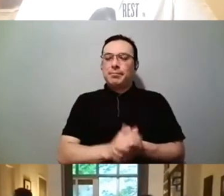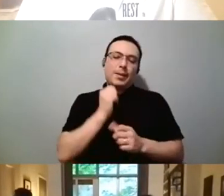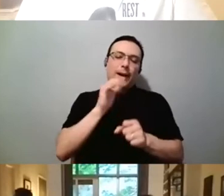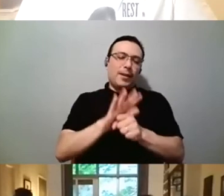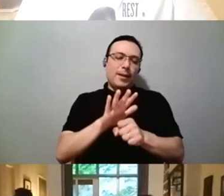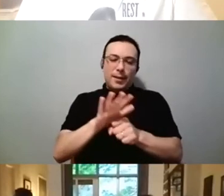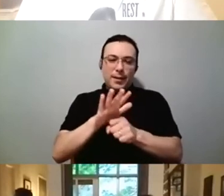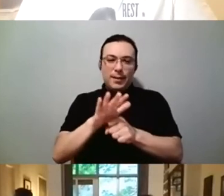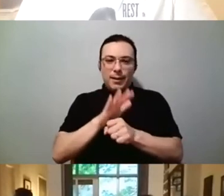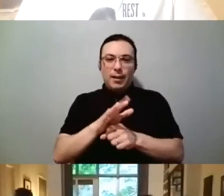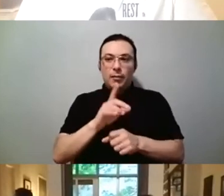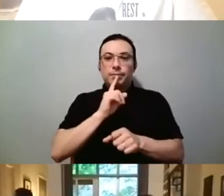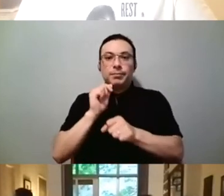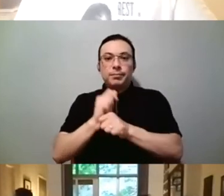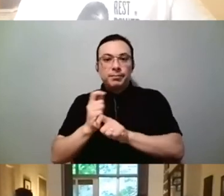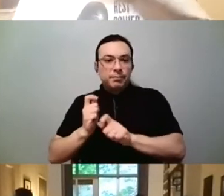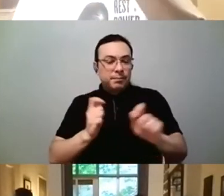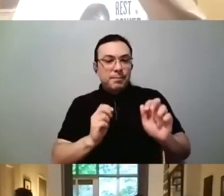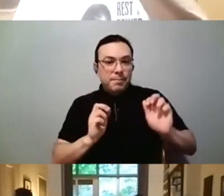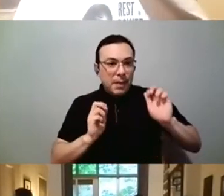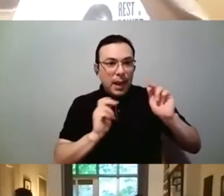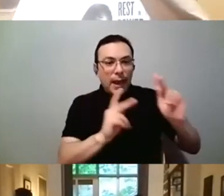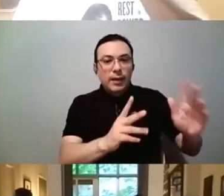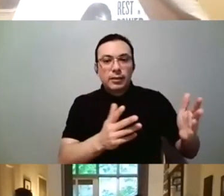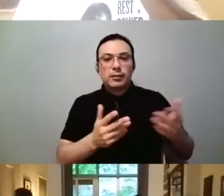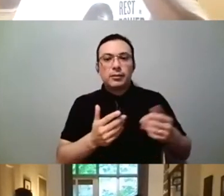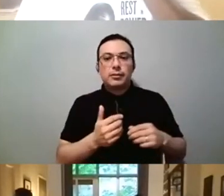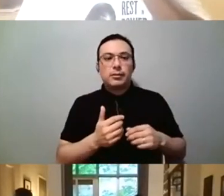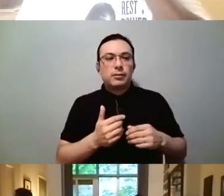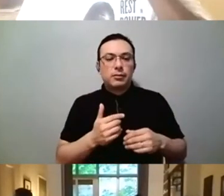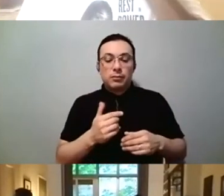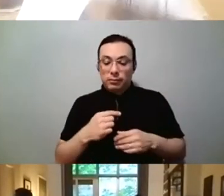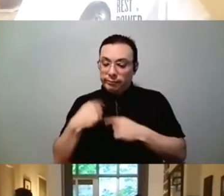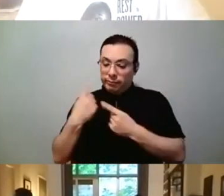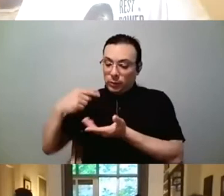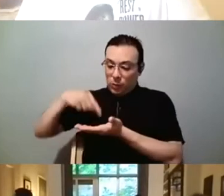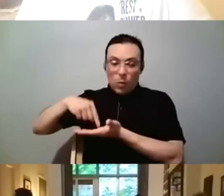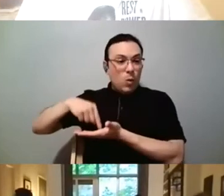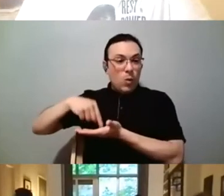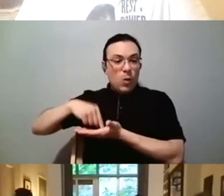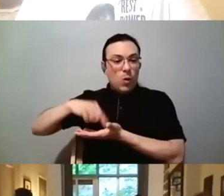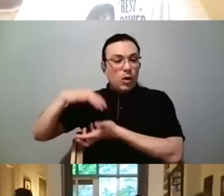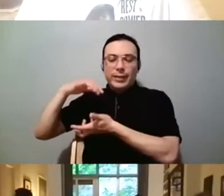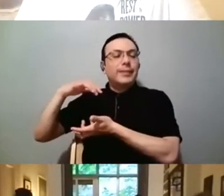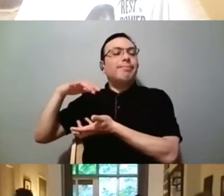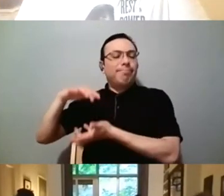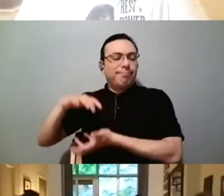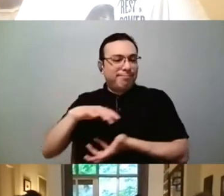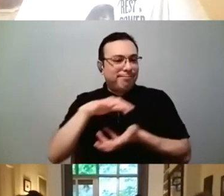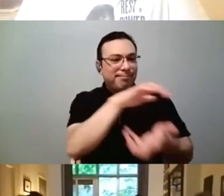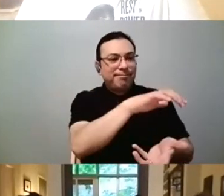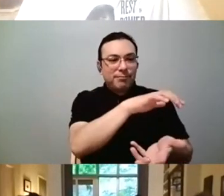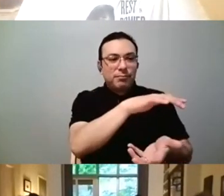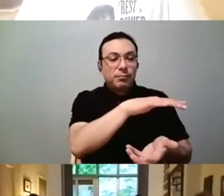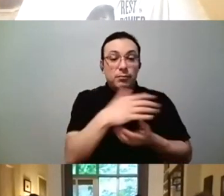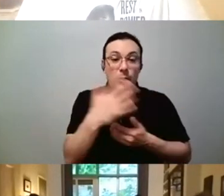histories of genocide and dispossession that are the beginnings of